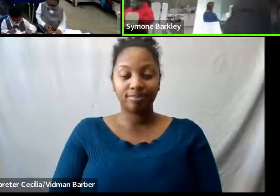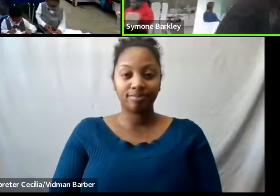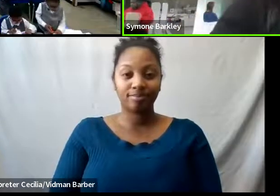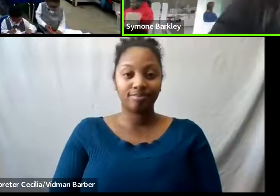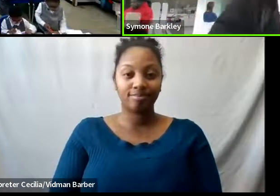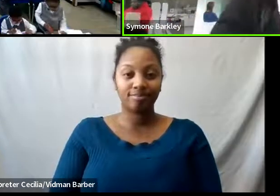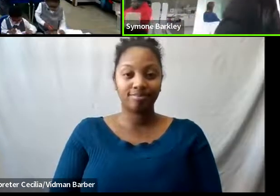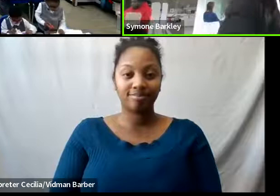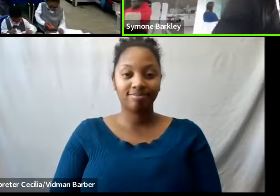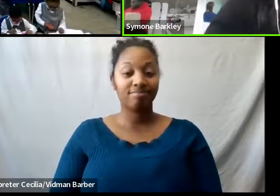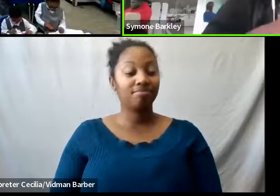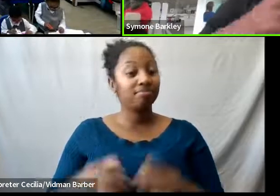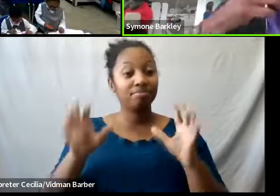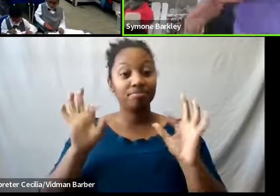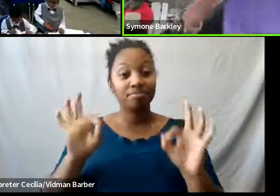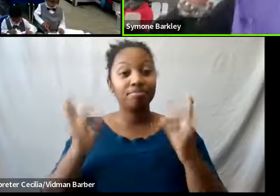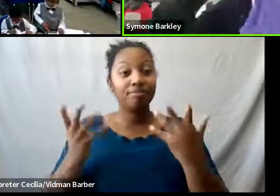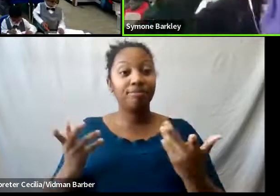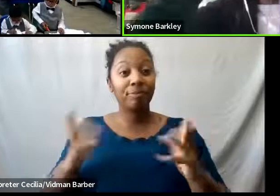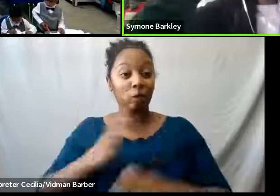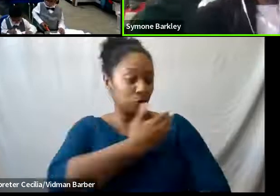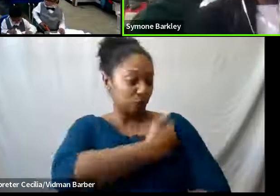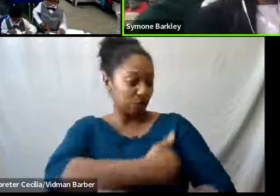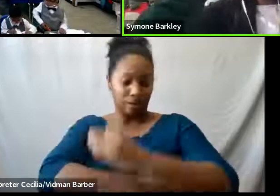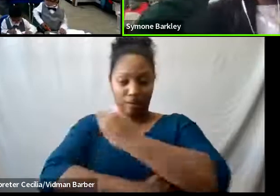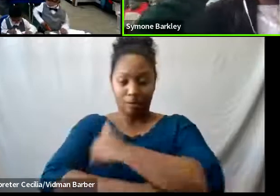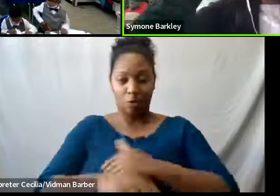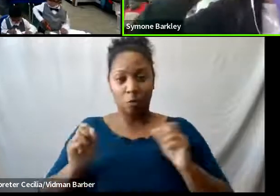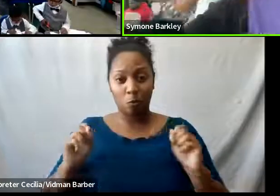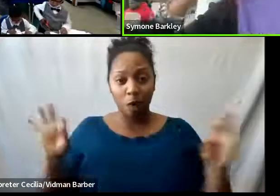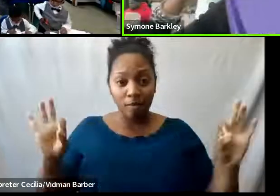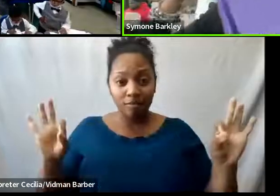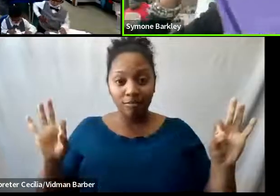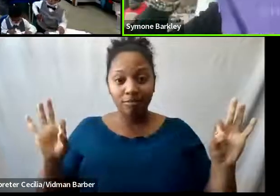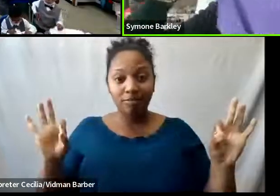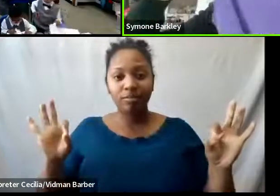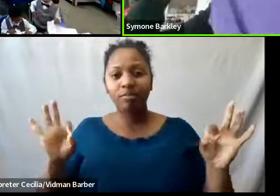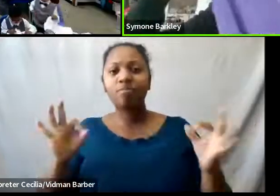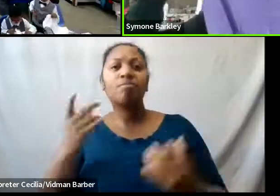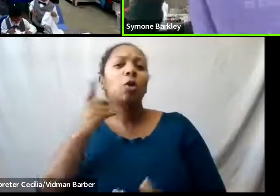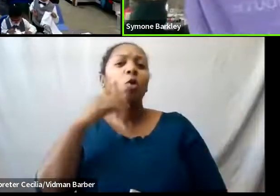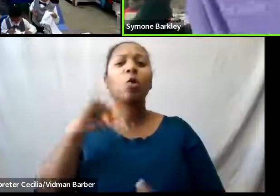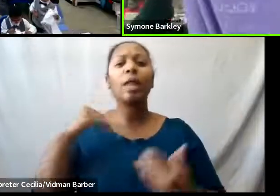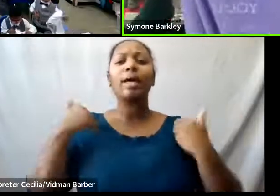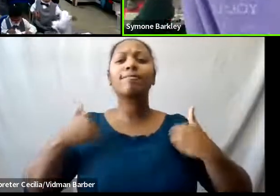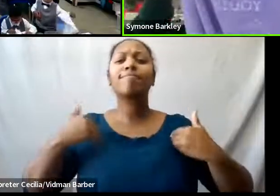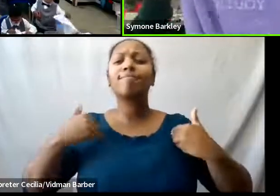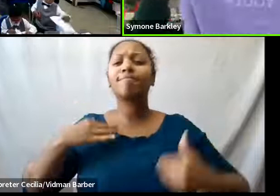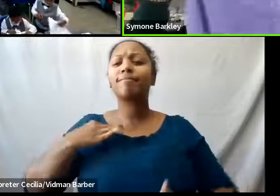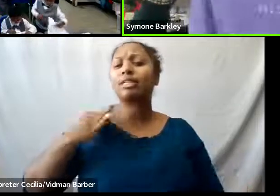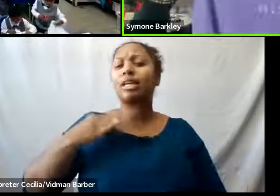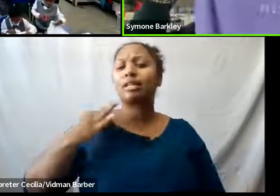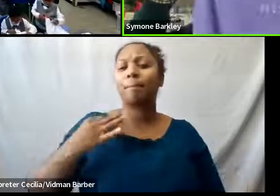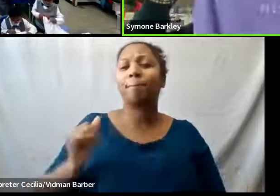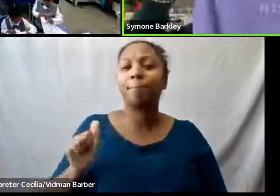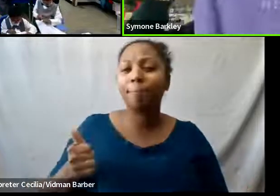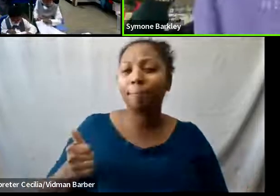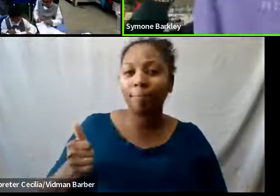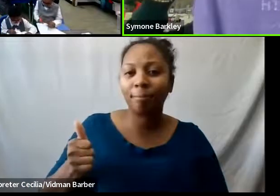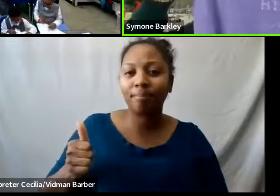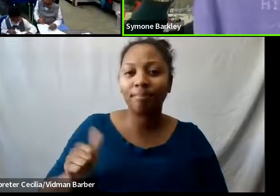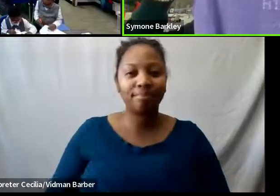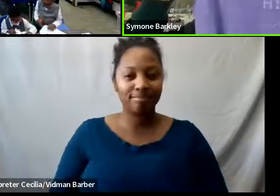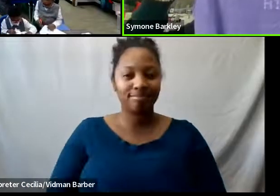And boom, my sleeves are off of my shirt. So now it looks like this. It kind of looks like a tank top, right? Like a tank